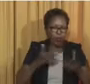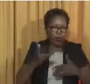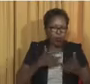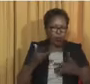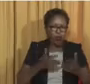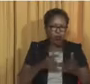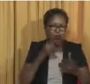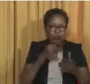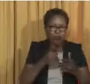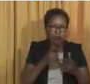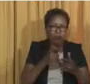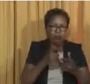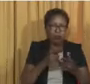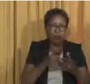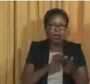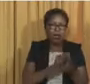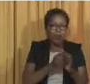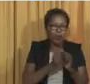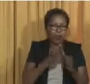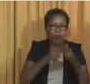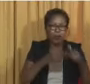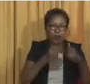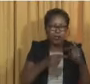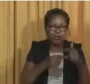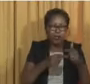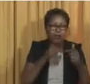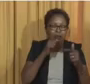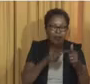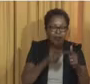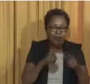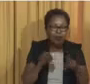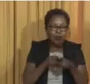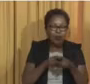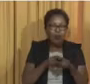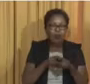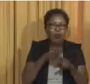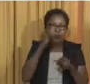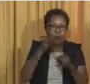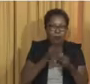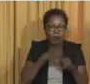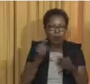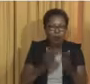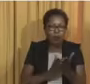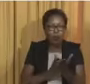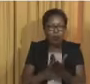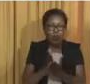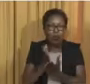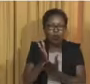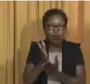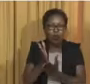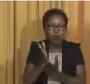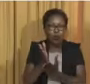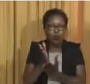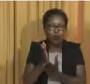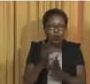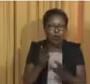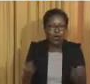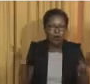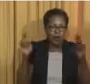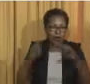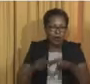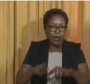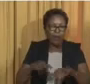amendment process, it was yet to be subjected to the ultimate downstream veto of the referendum